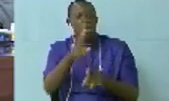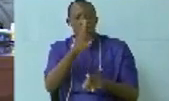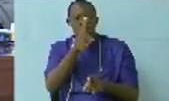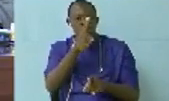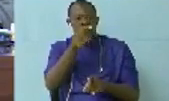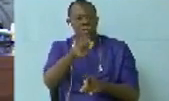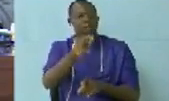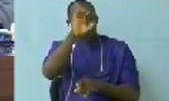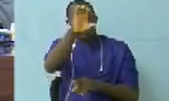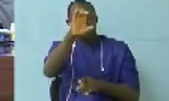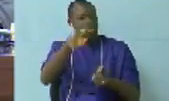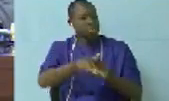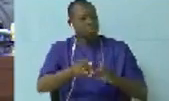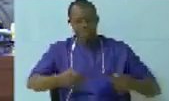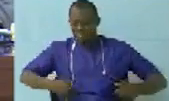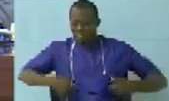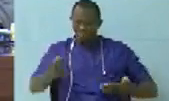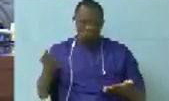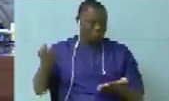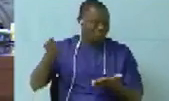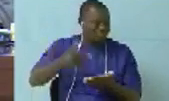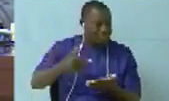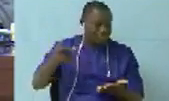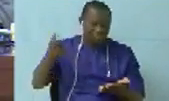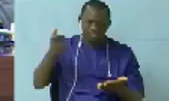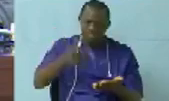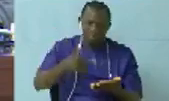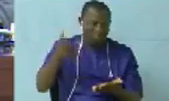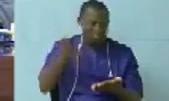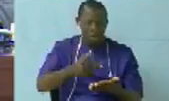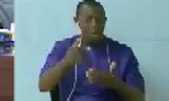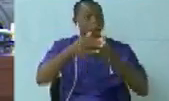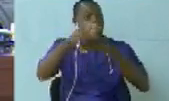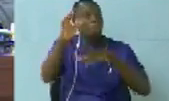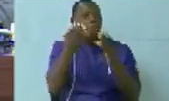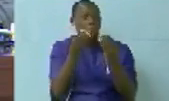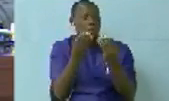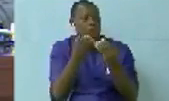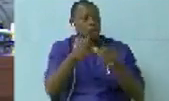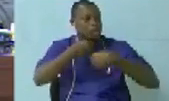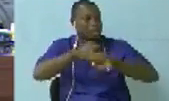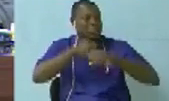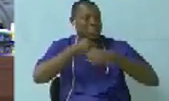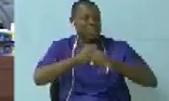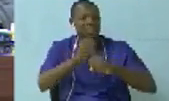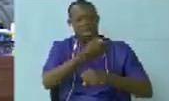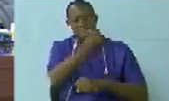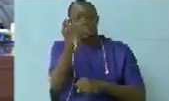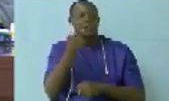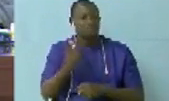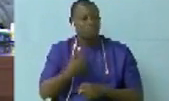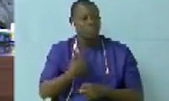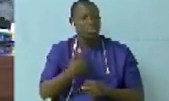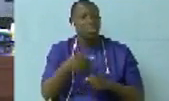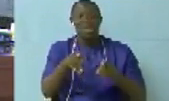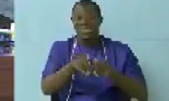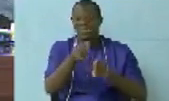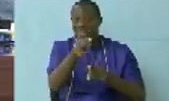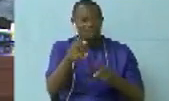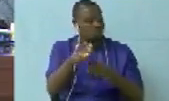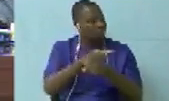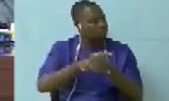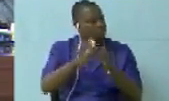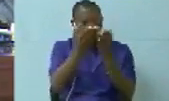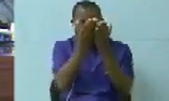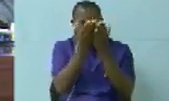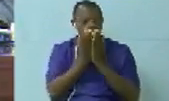a great deal of money to train. That is an absolute waste, and the